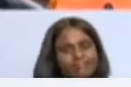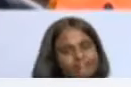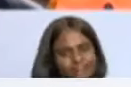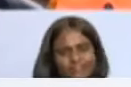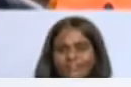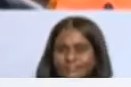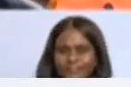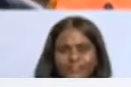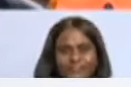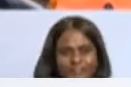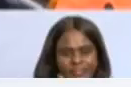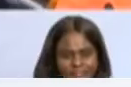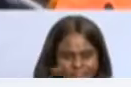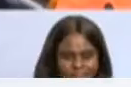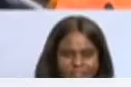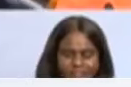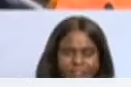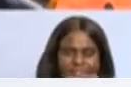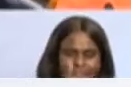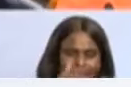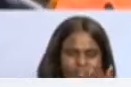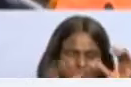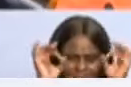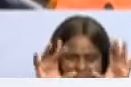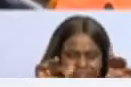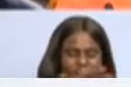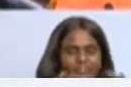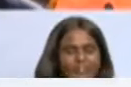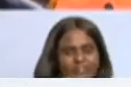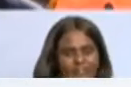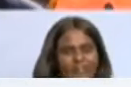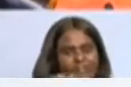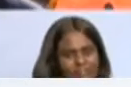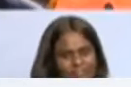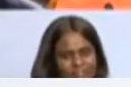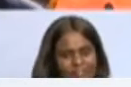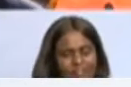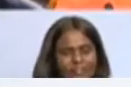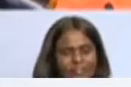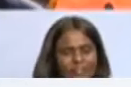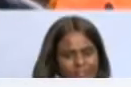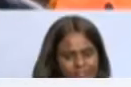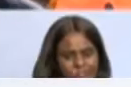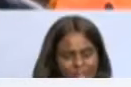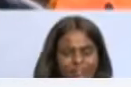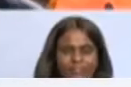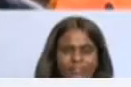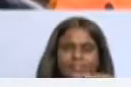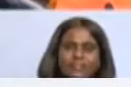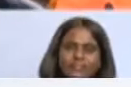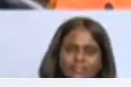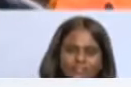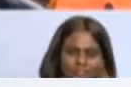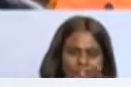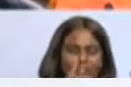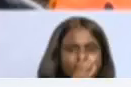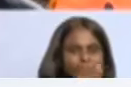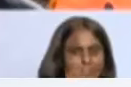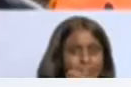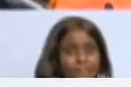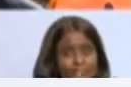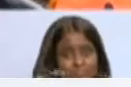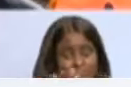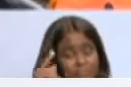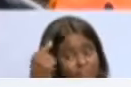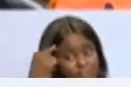and pose a significant threat to national security of our country. To combat this, our